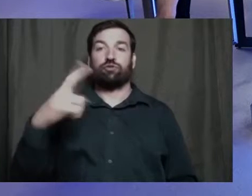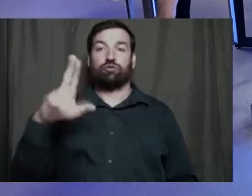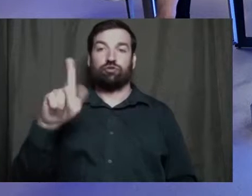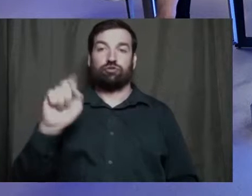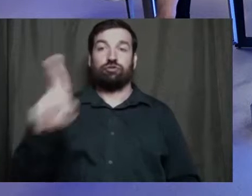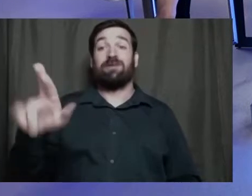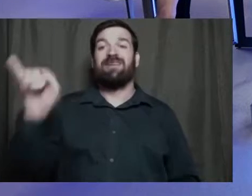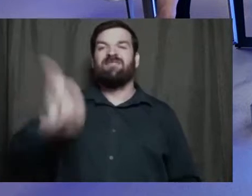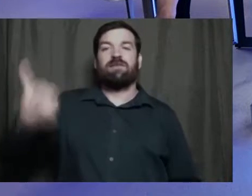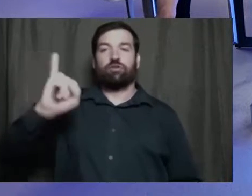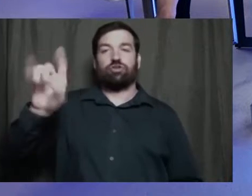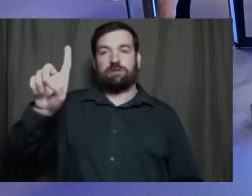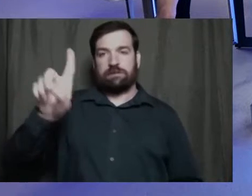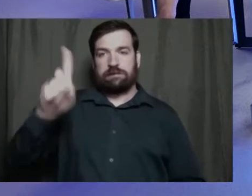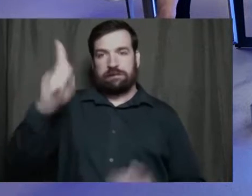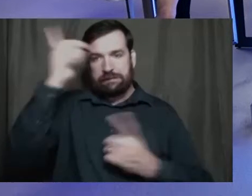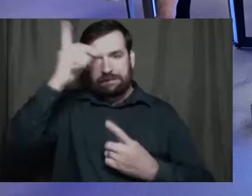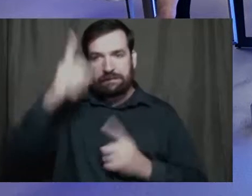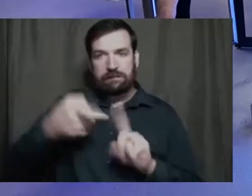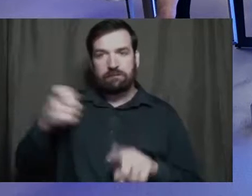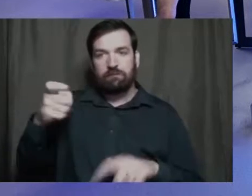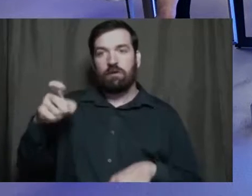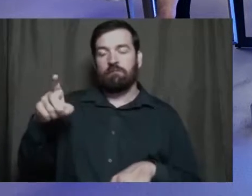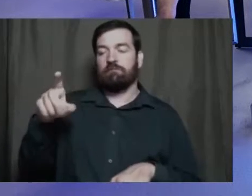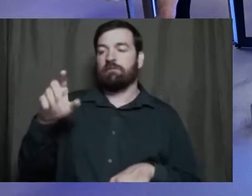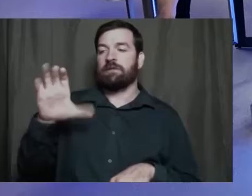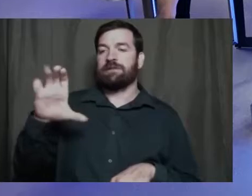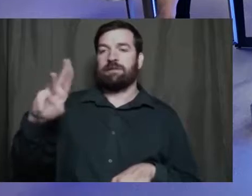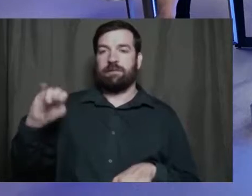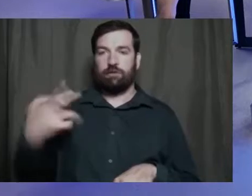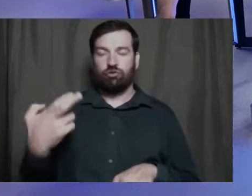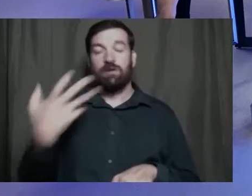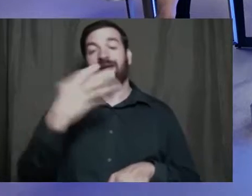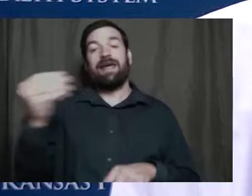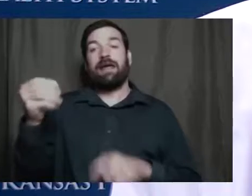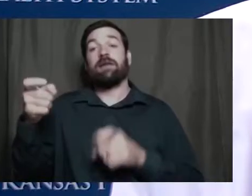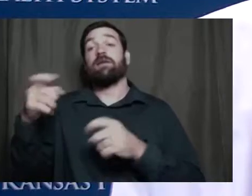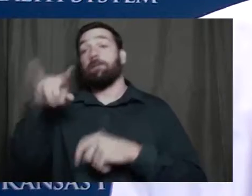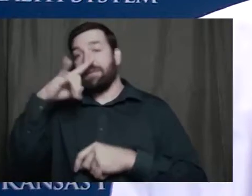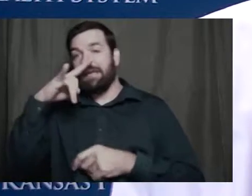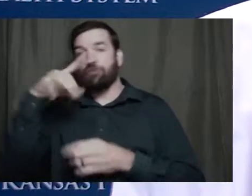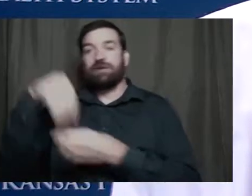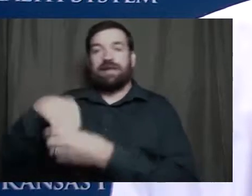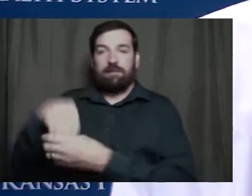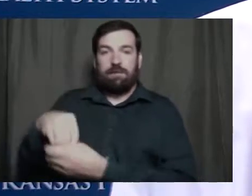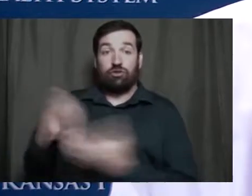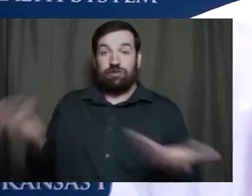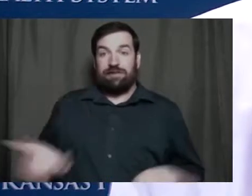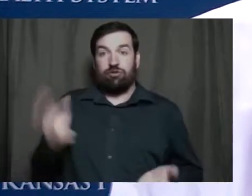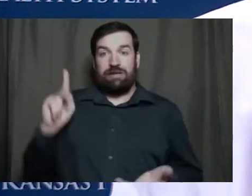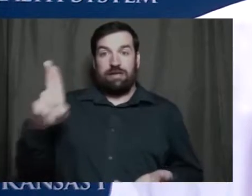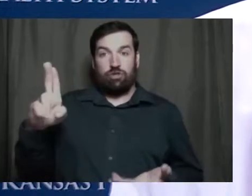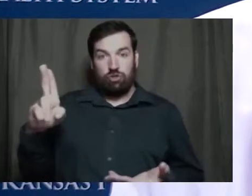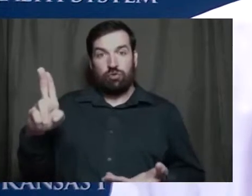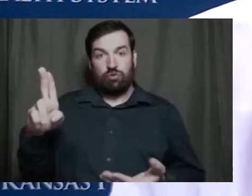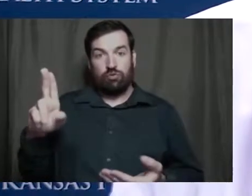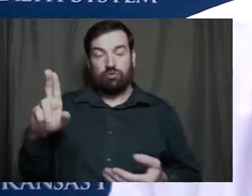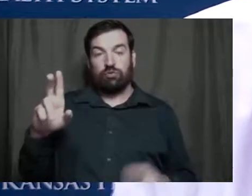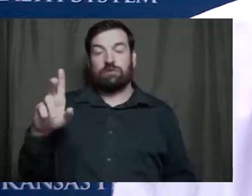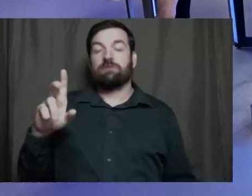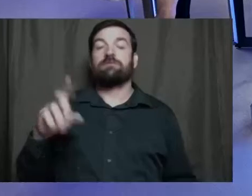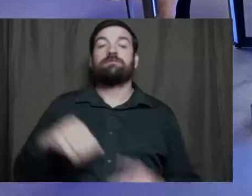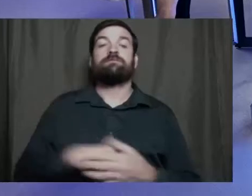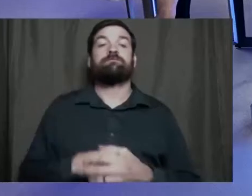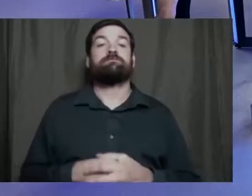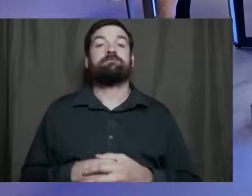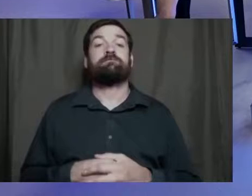and Dr. Michael Lewis, Medical Director of NICU and Pediatric Inpatient here at the health system. So thank you both for joining us. And I do want to get started with